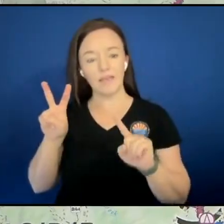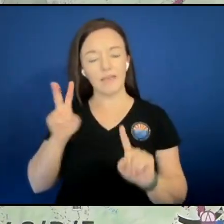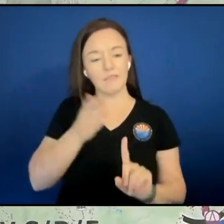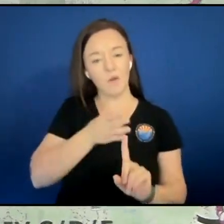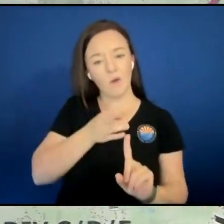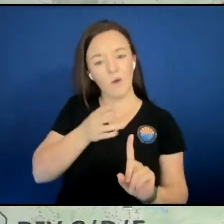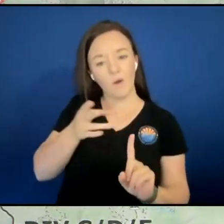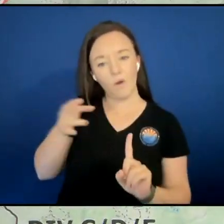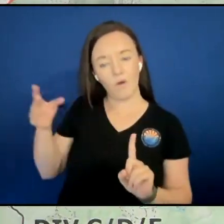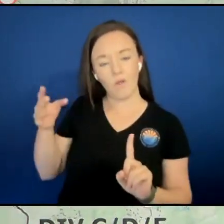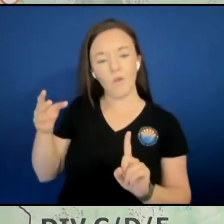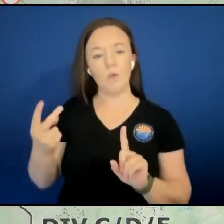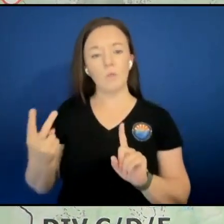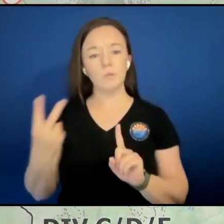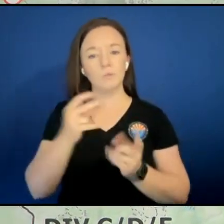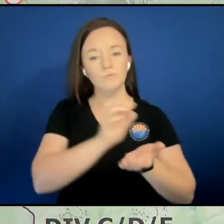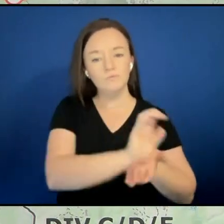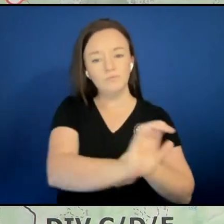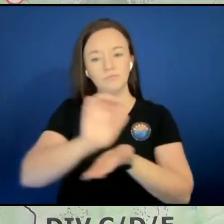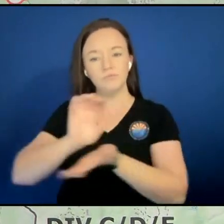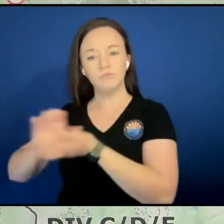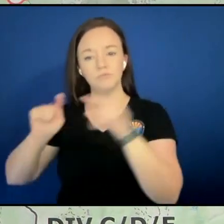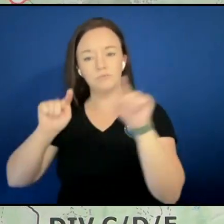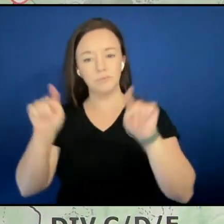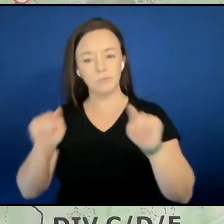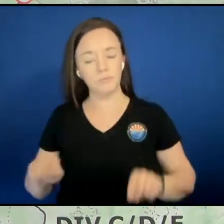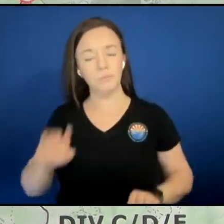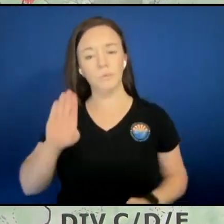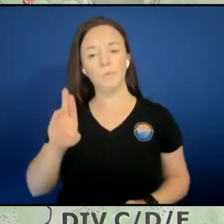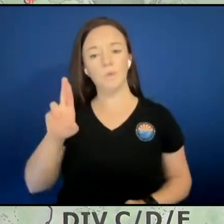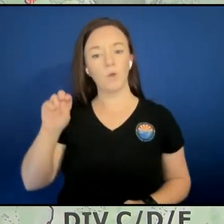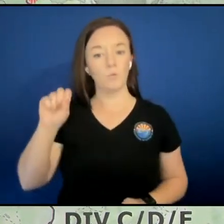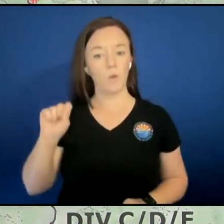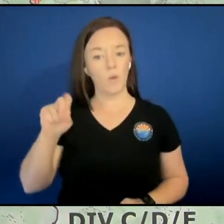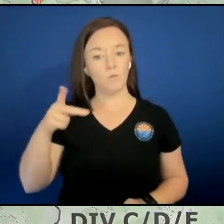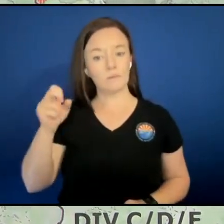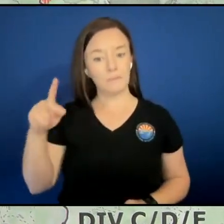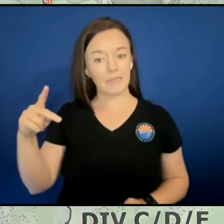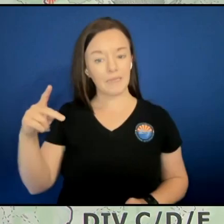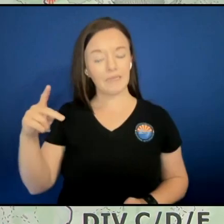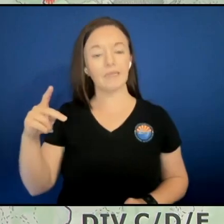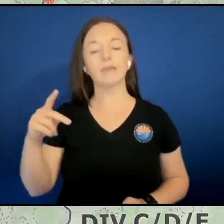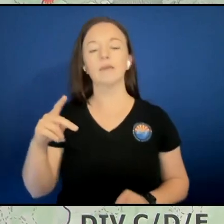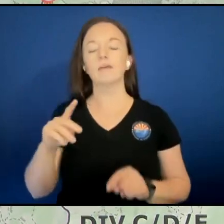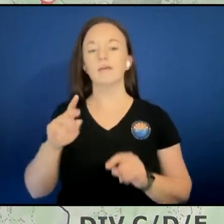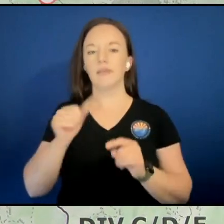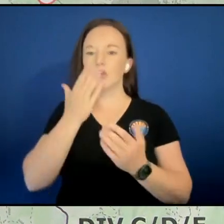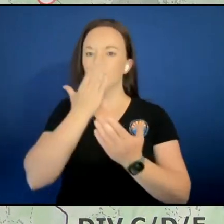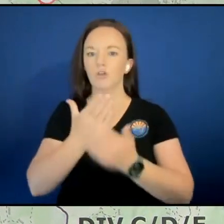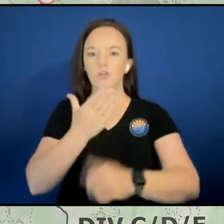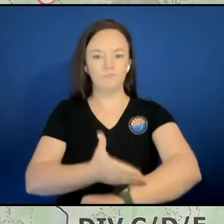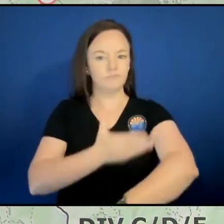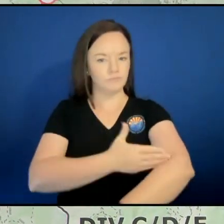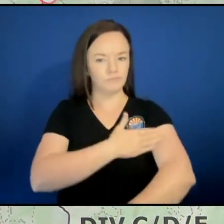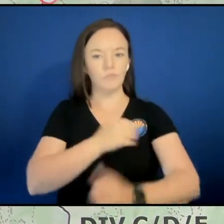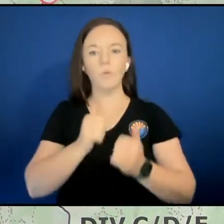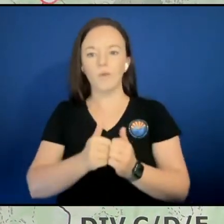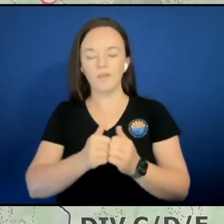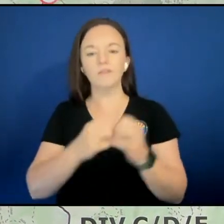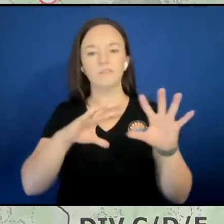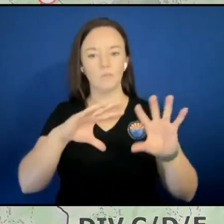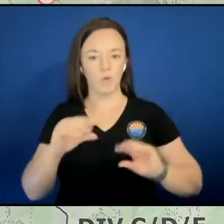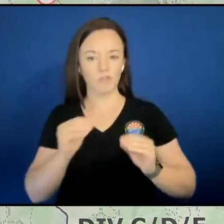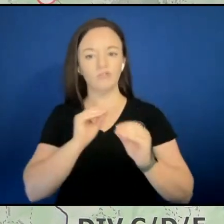long fingers of dozer line that come down by Burro Peak, making really good progress with our suppression repair folks.